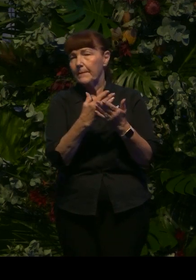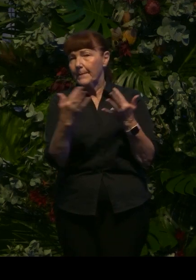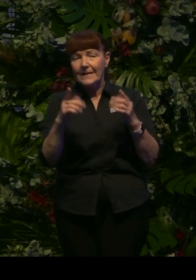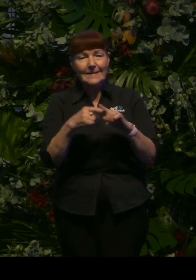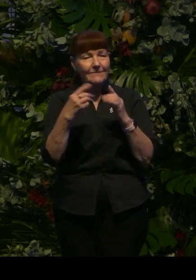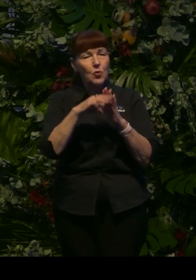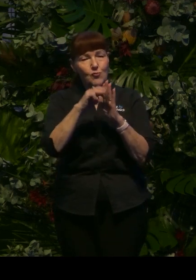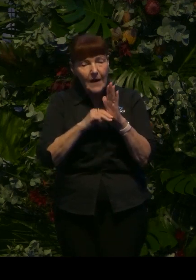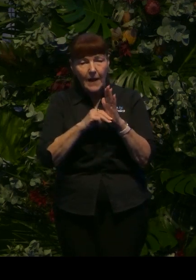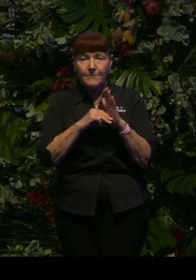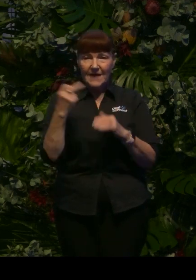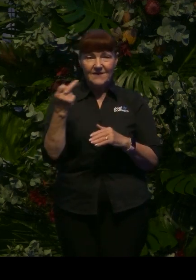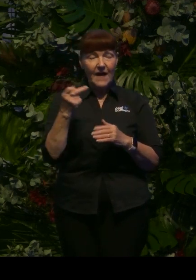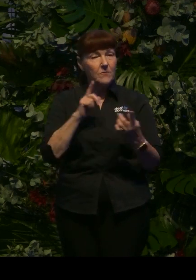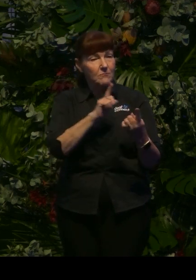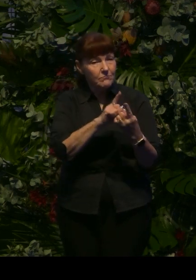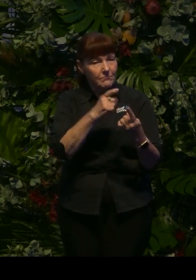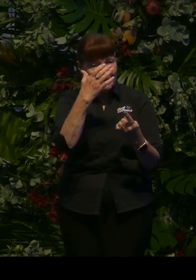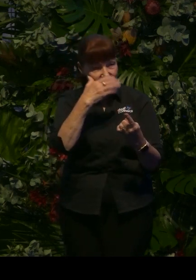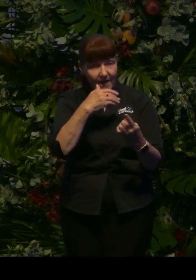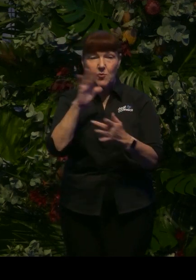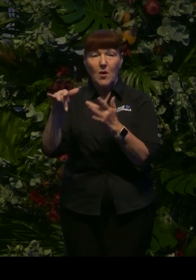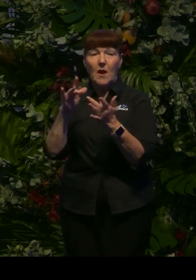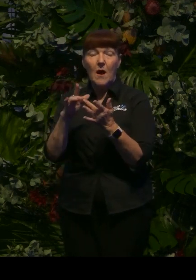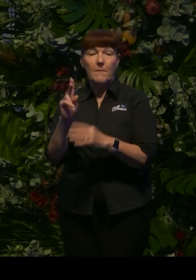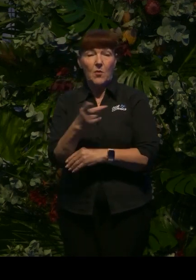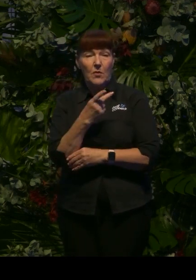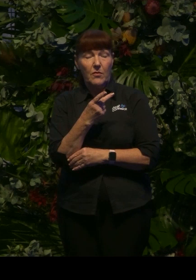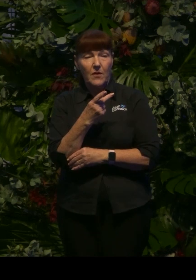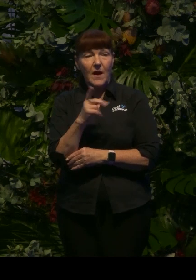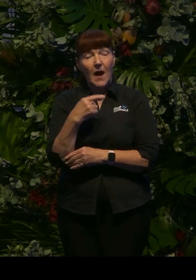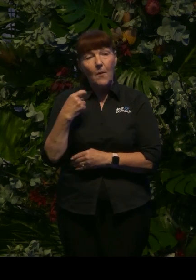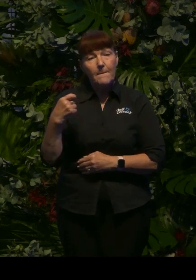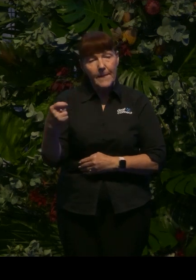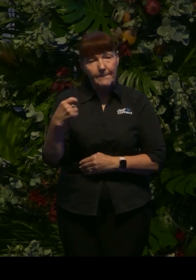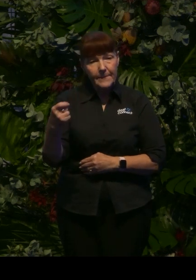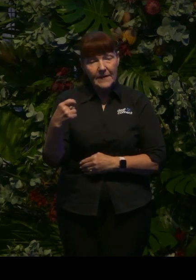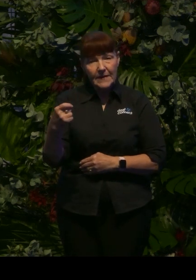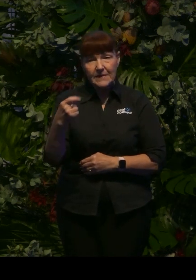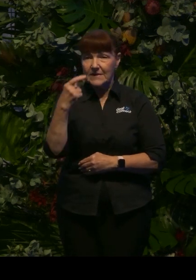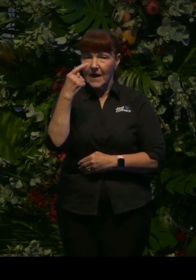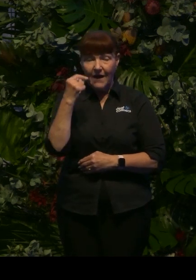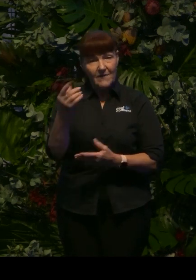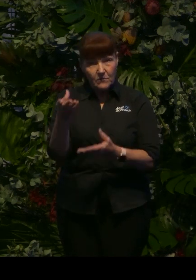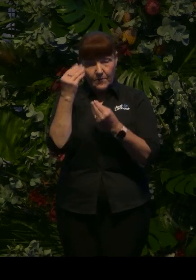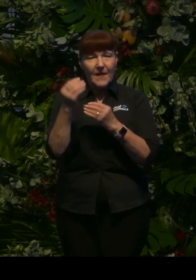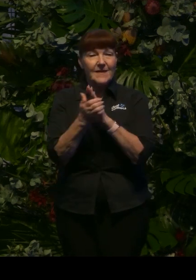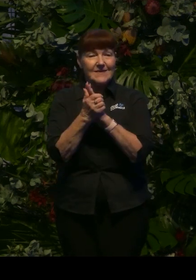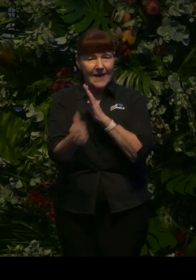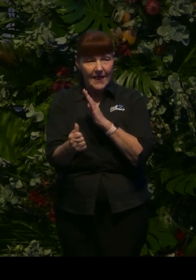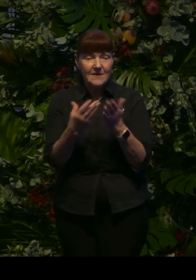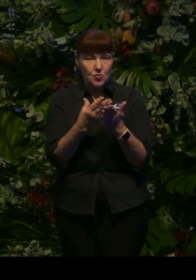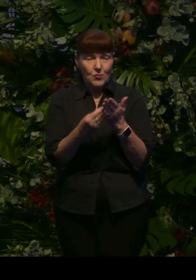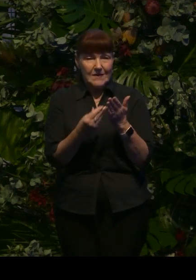of curriculum that is available in person, but also online. So our members have the skill and the